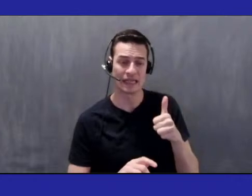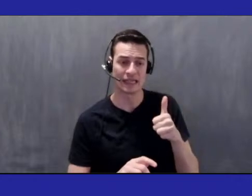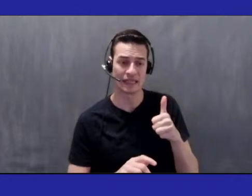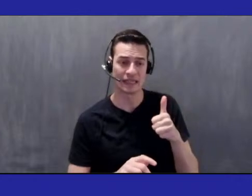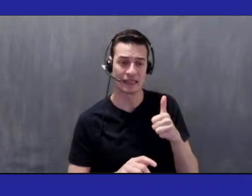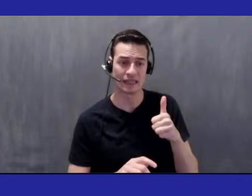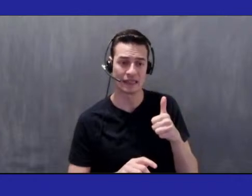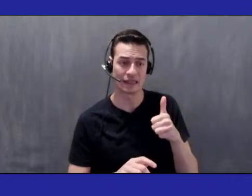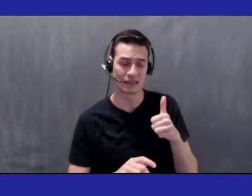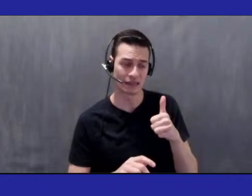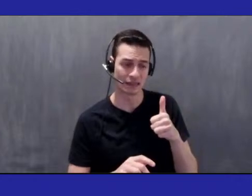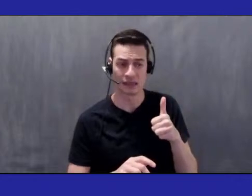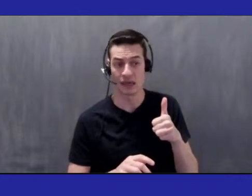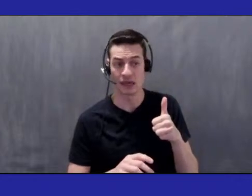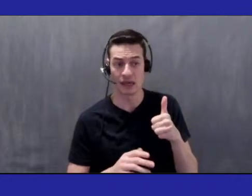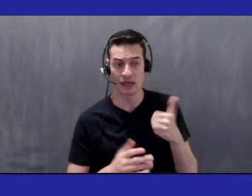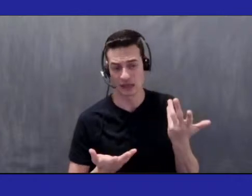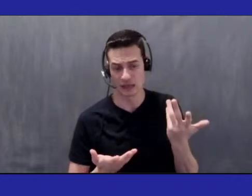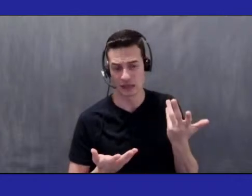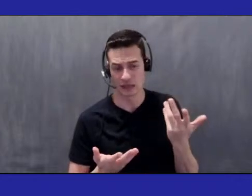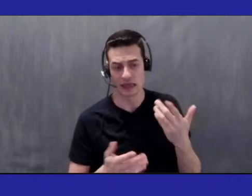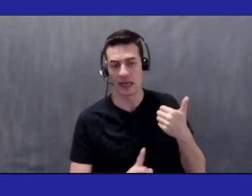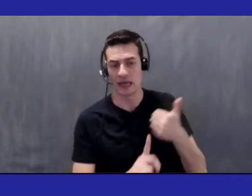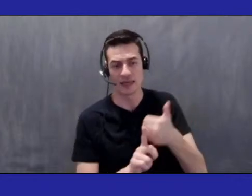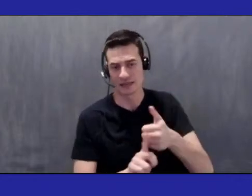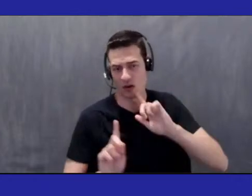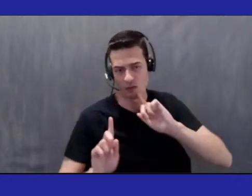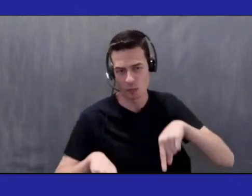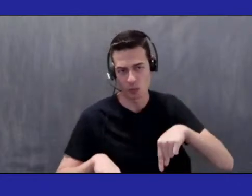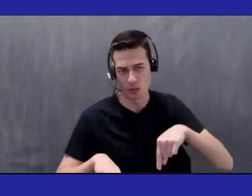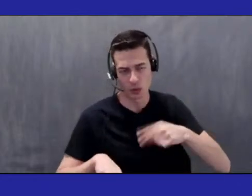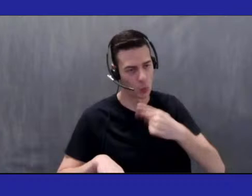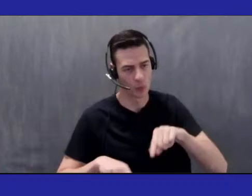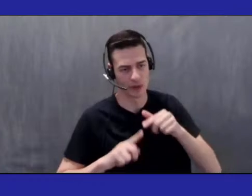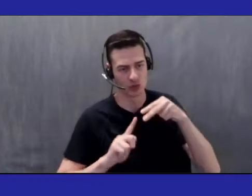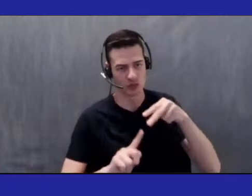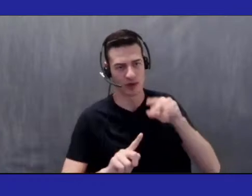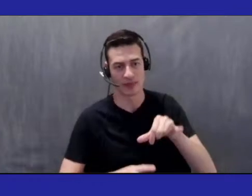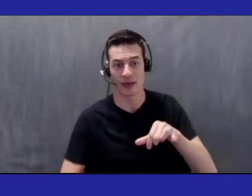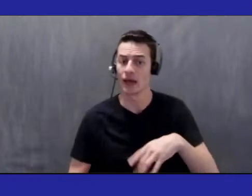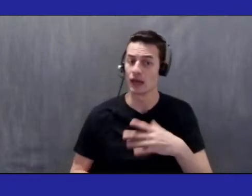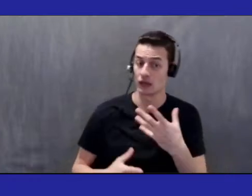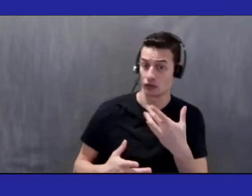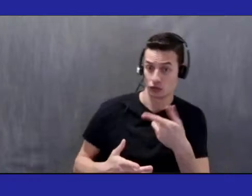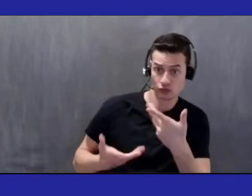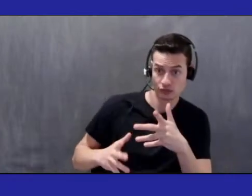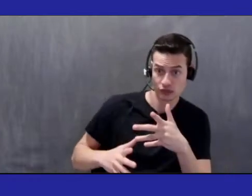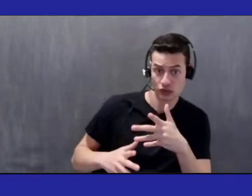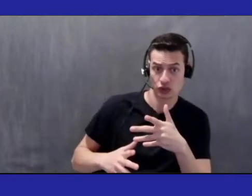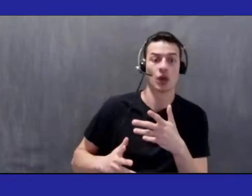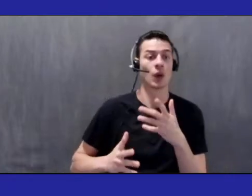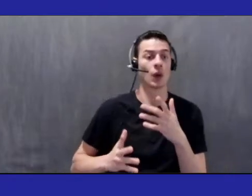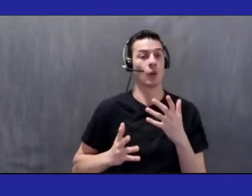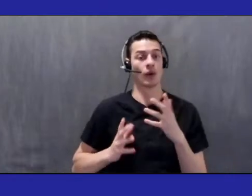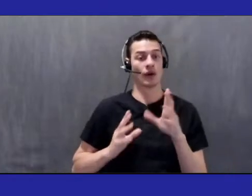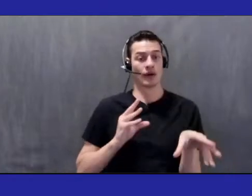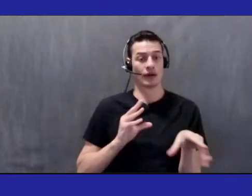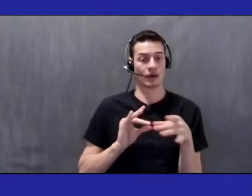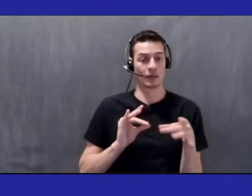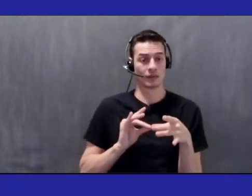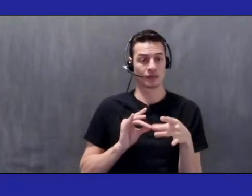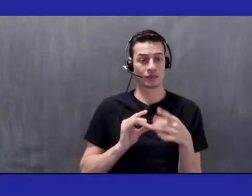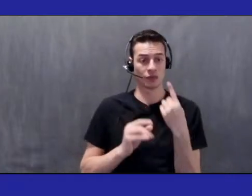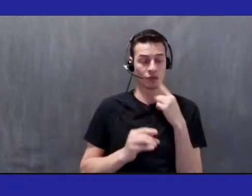that they've selected. that they- That's it. Yeah. I do want to state, I'm sorry, did you finish? I wanted to state for the record that Dr.